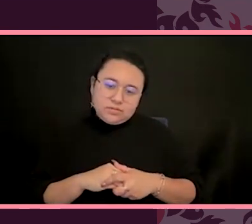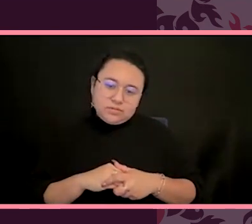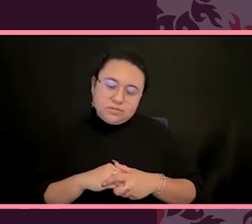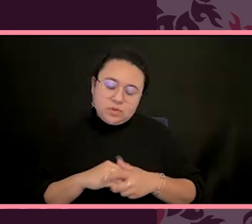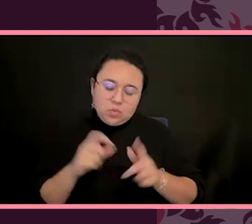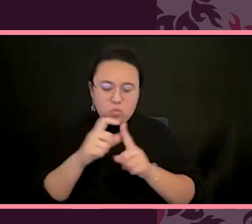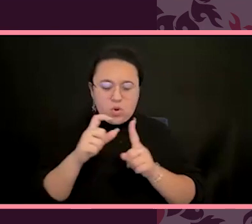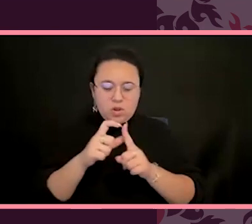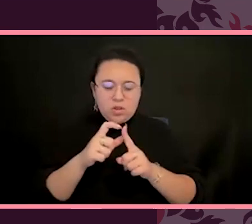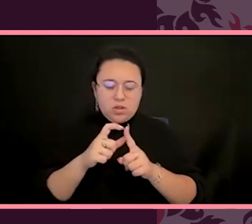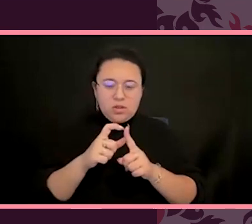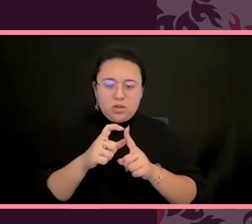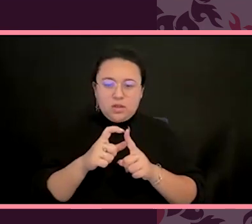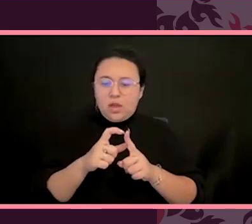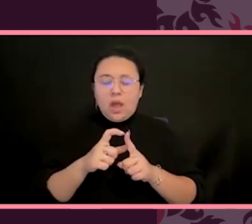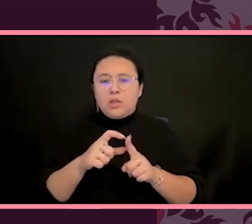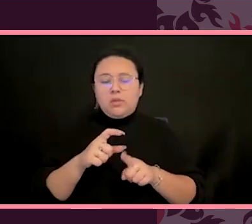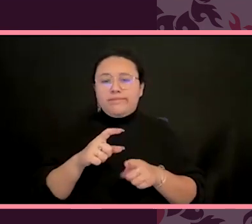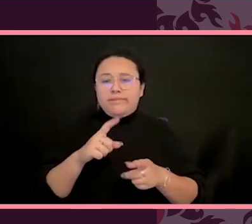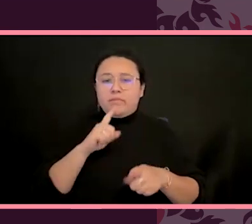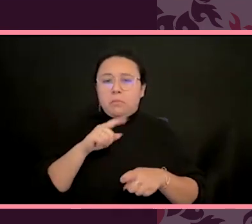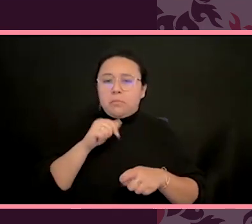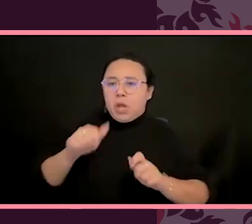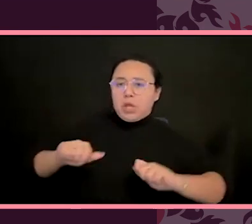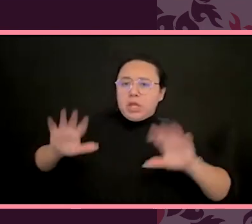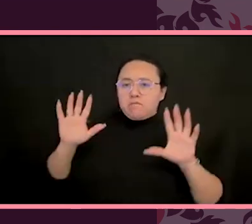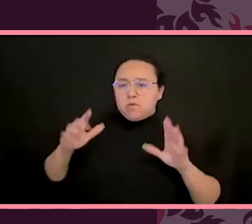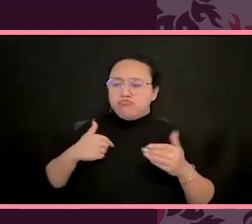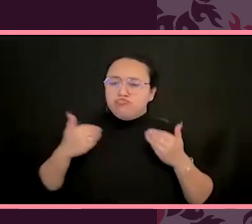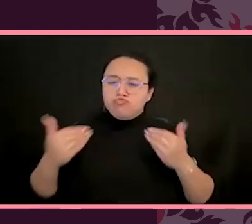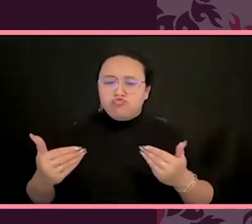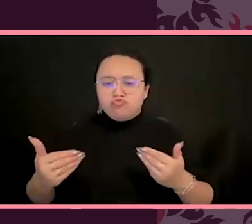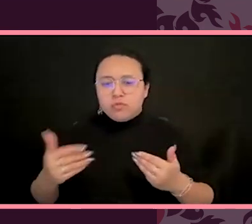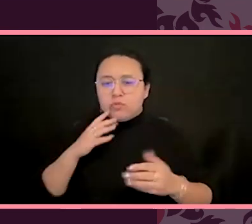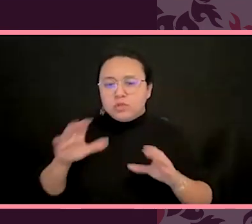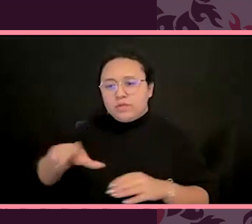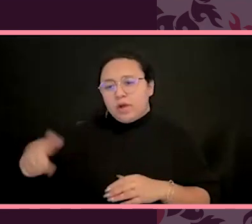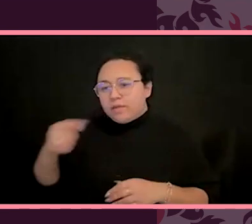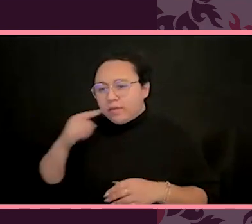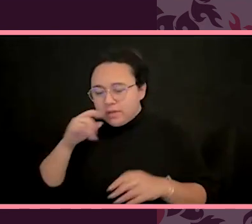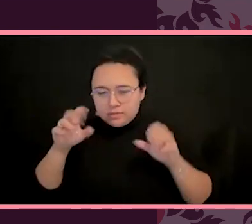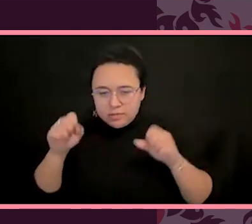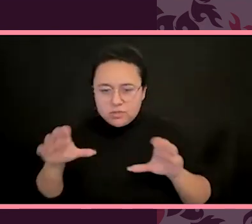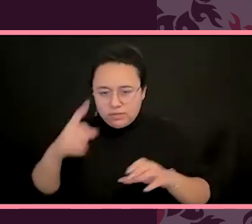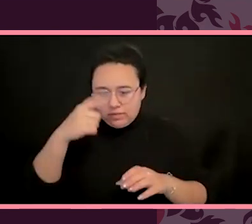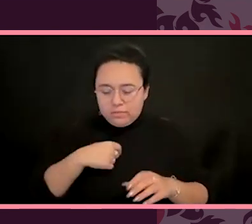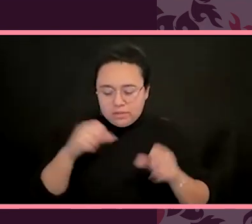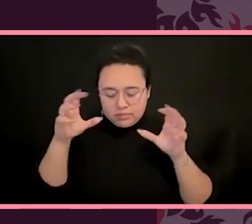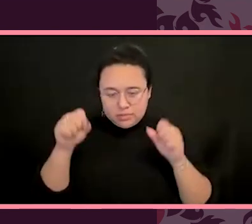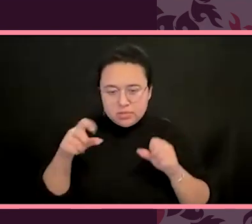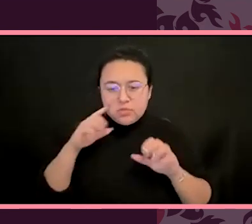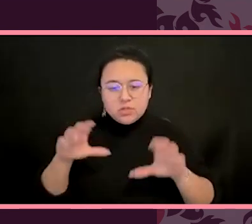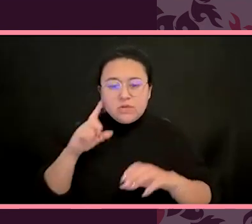what's the word? Unshakable people I've ever met. What you do for the other kids is amazing. What you do for me is amazing. What you do